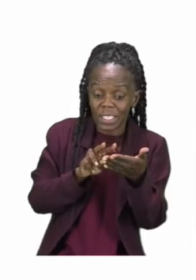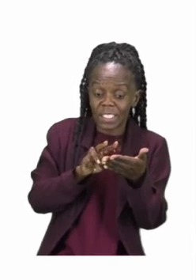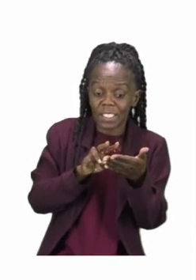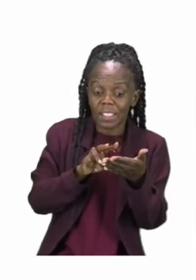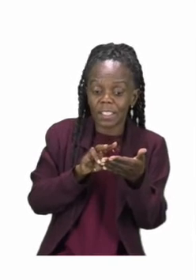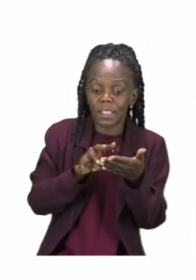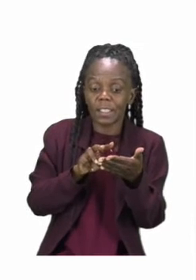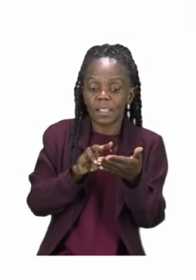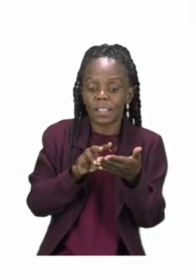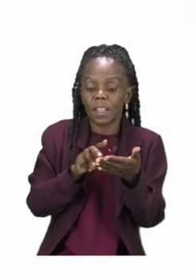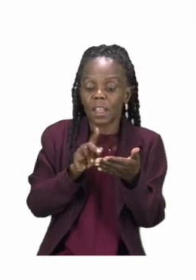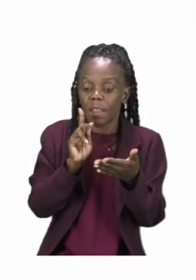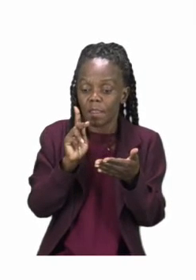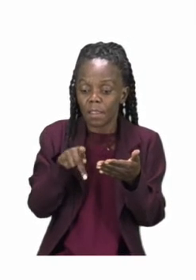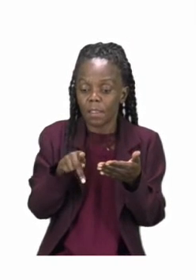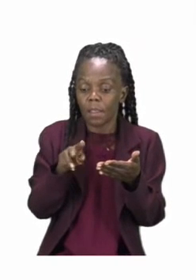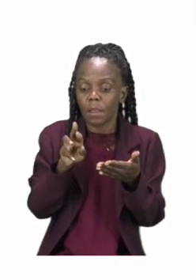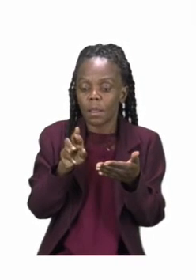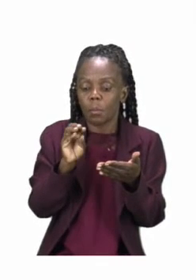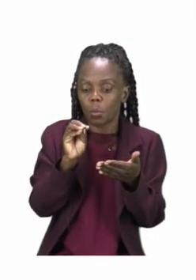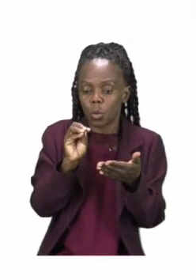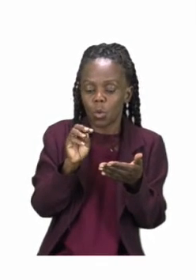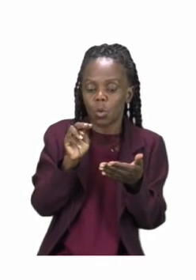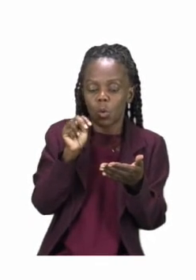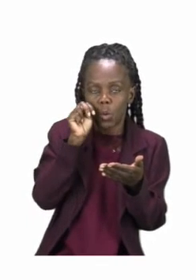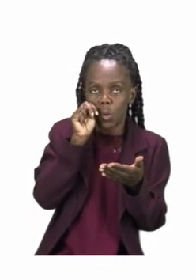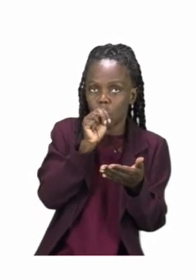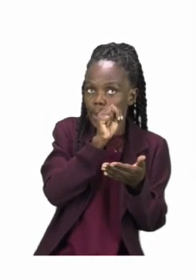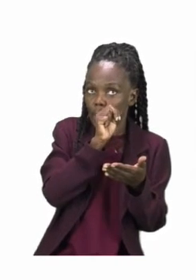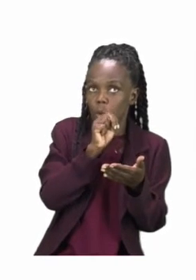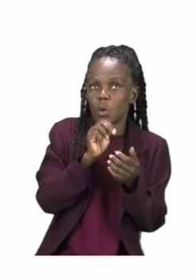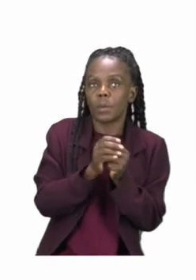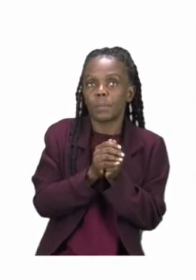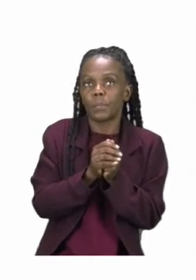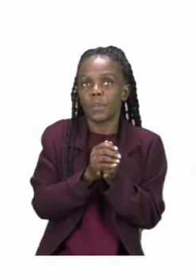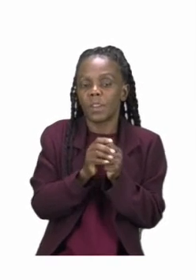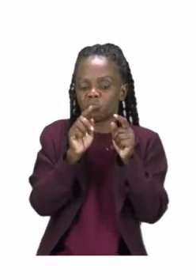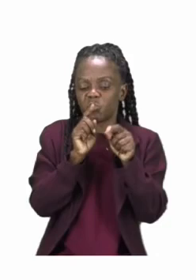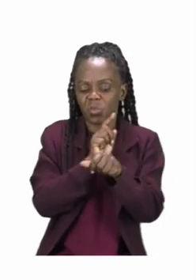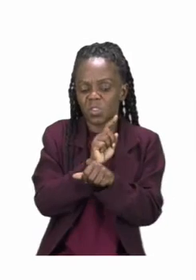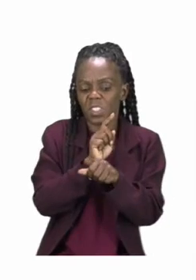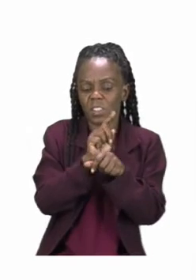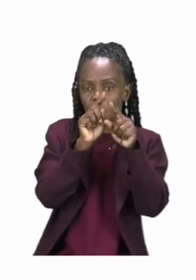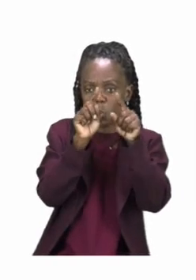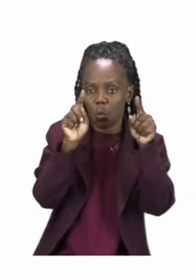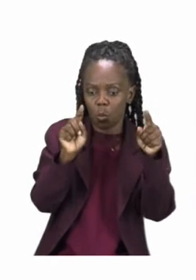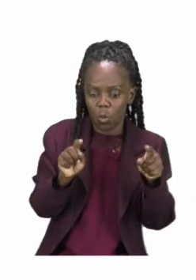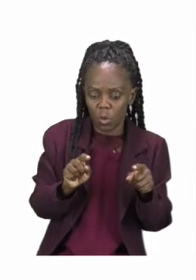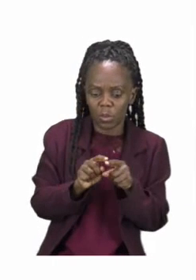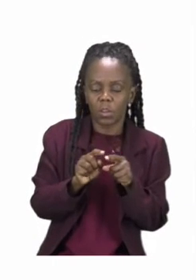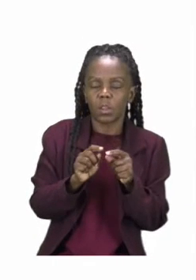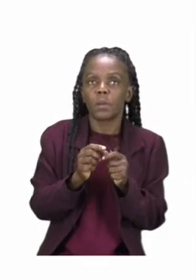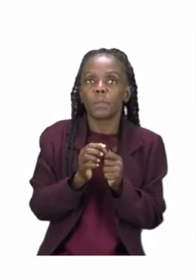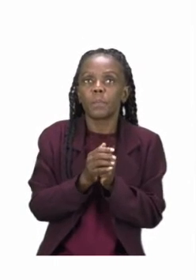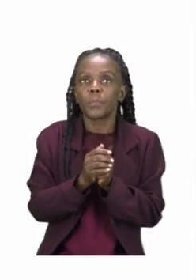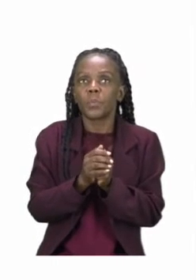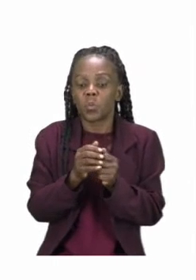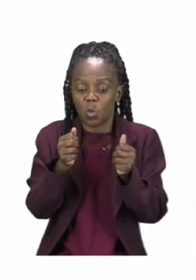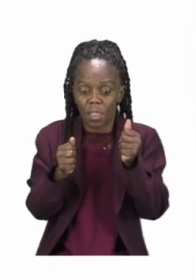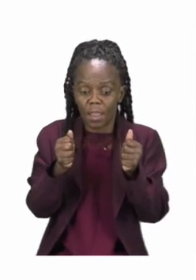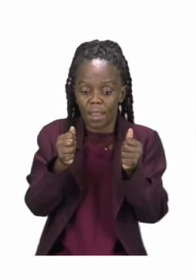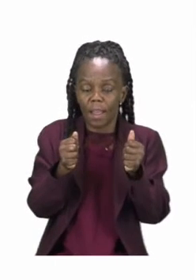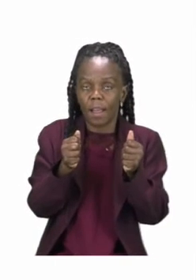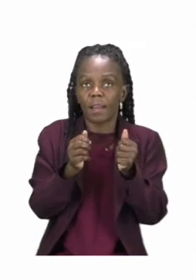Let's take a look at the first box where we have a car. It says, they